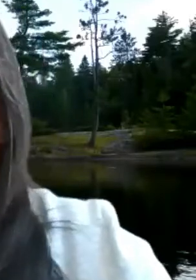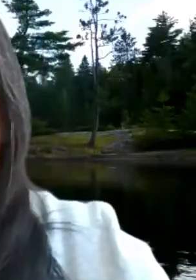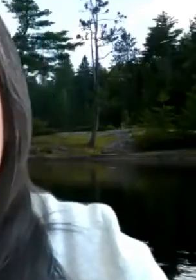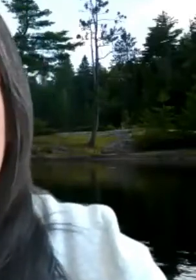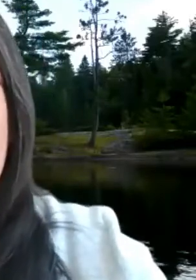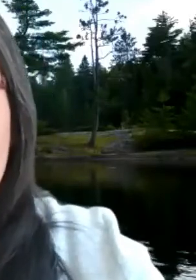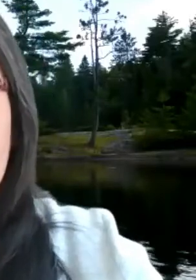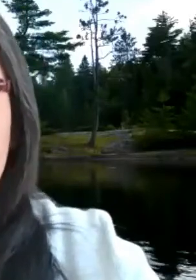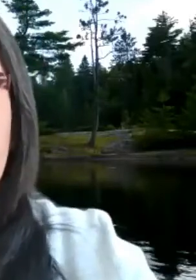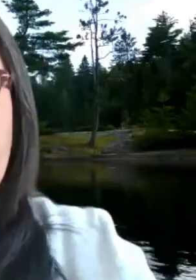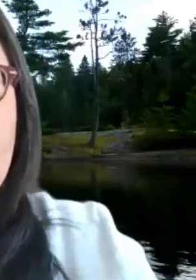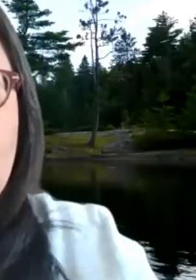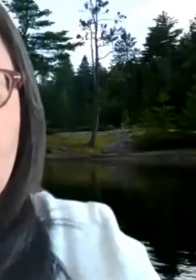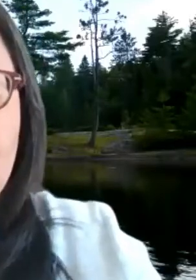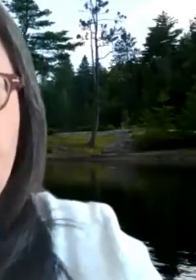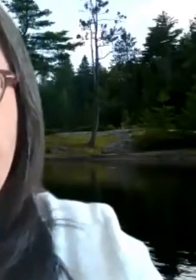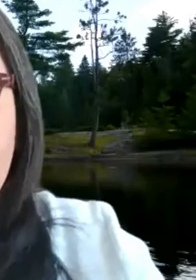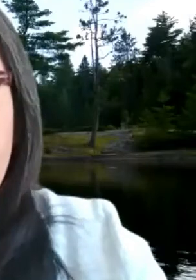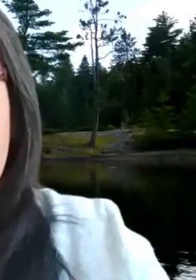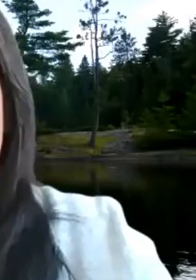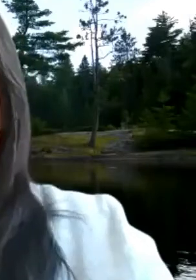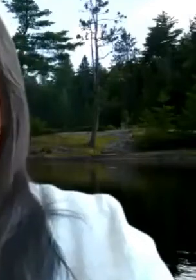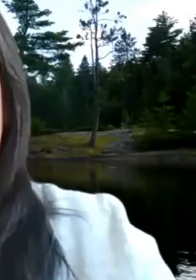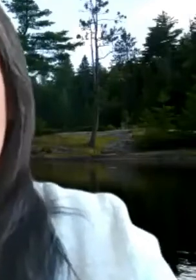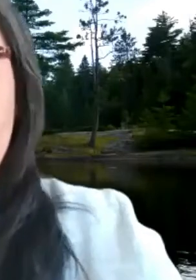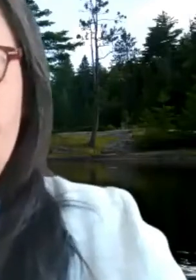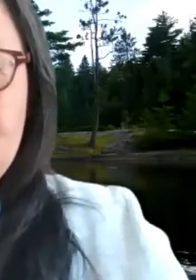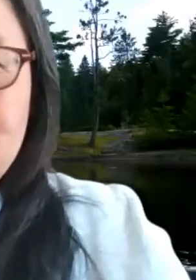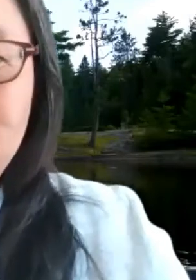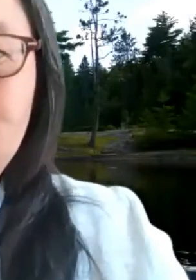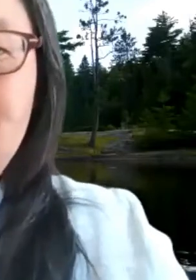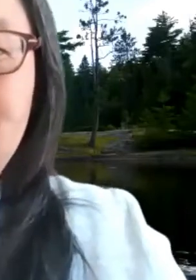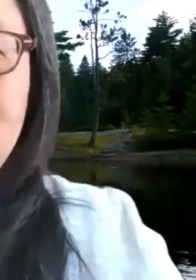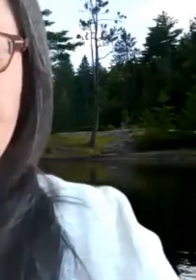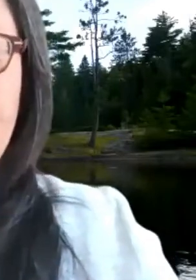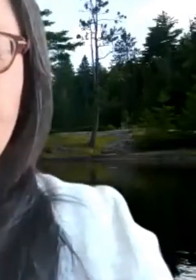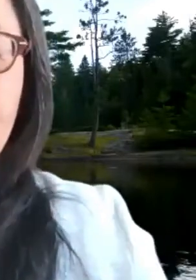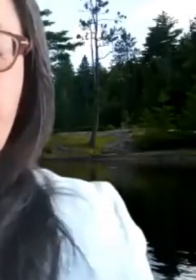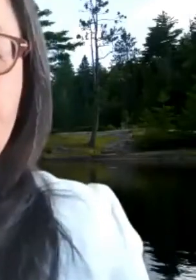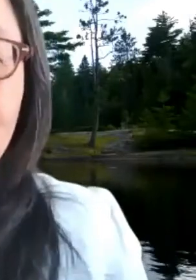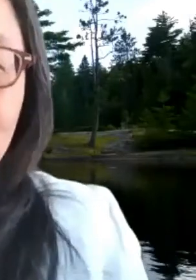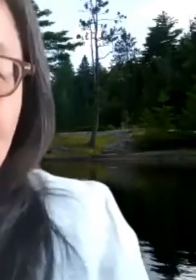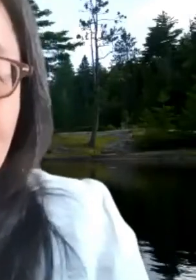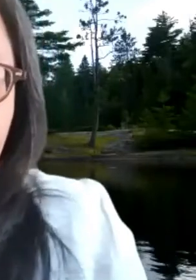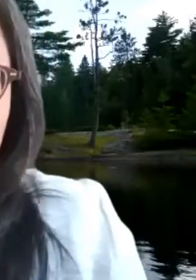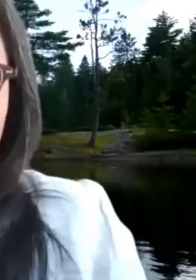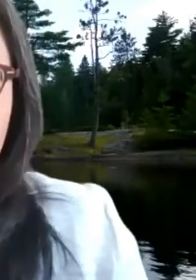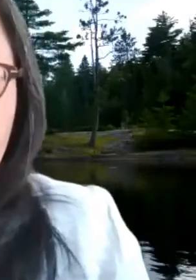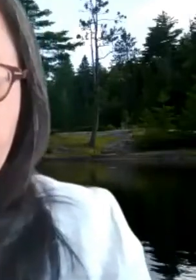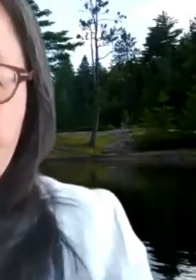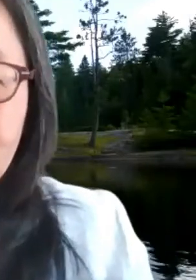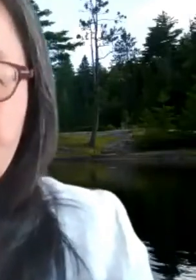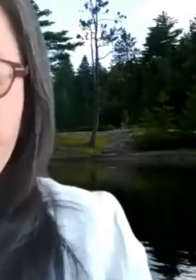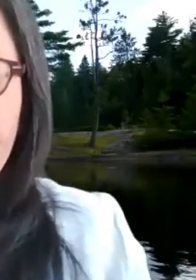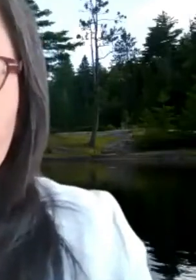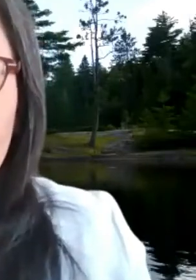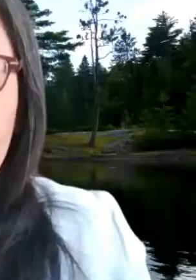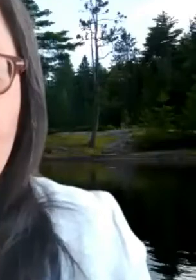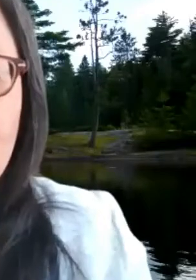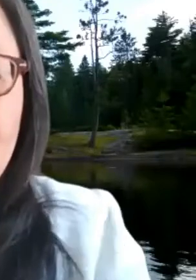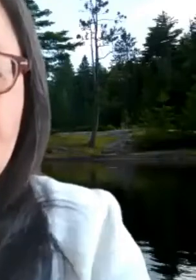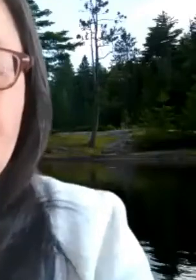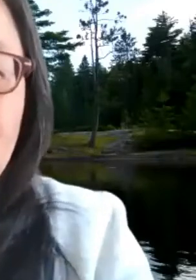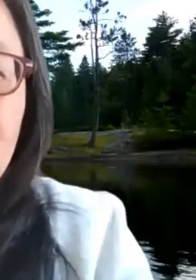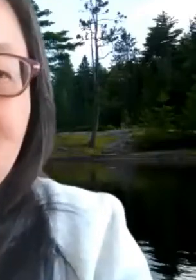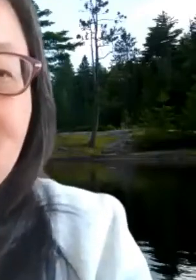quite the contrary, a thorough description of a complex phenomenon is the basis for scientific discoveries. Yet whenever